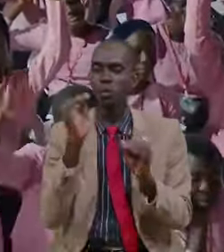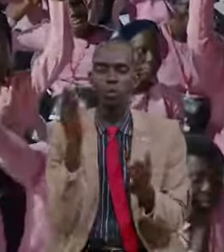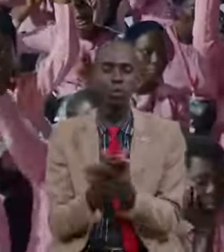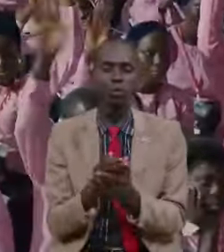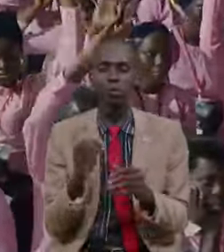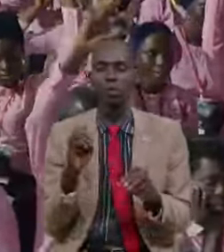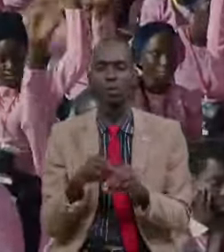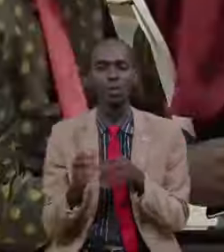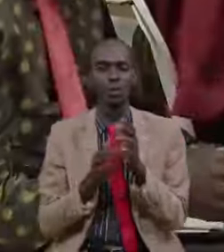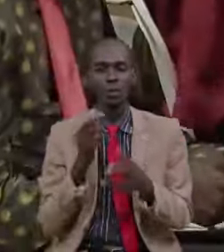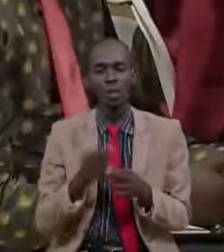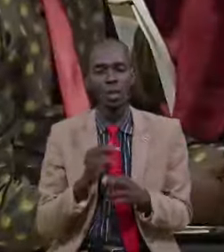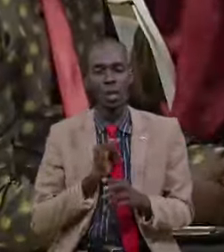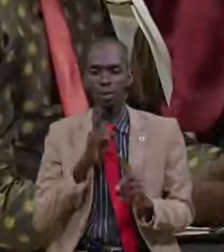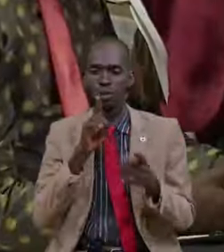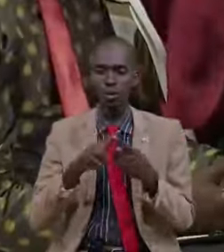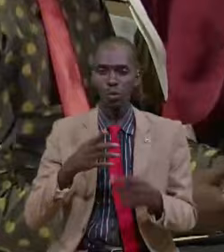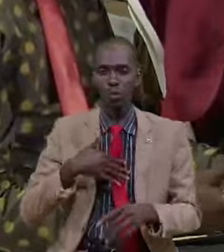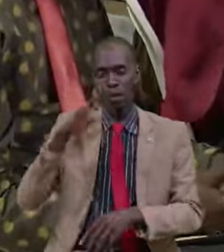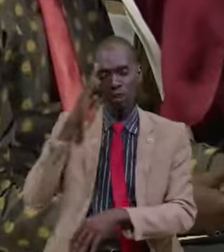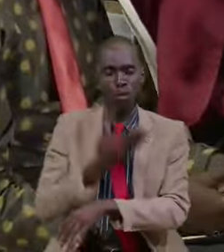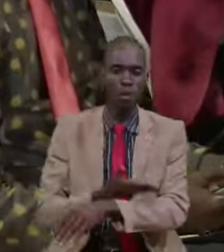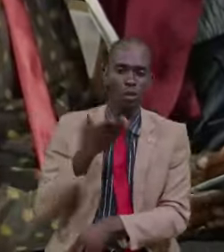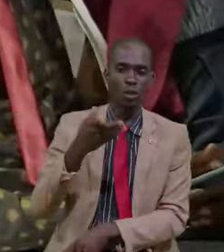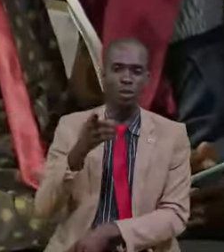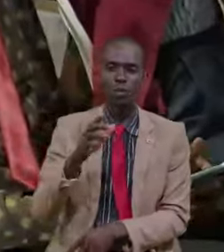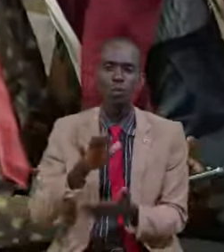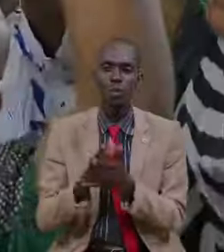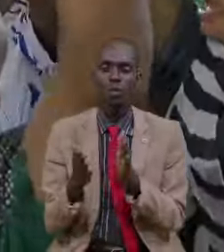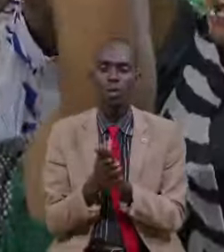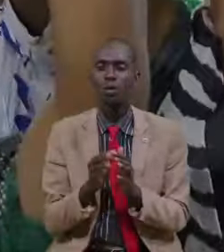son there. I said you'll become unstoppable.